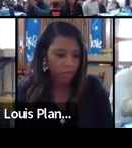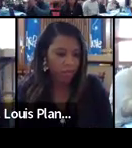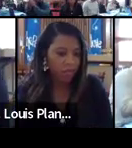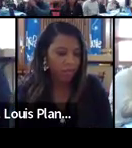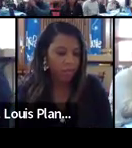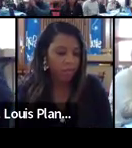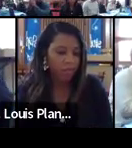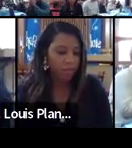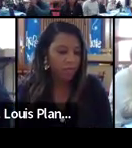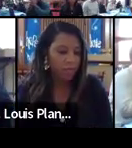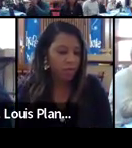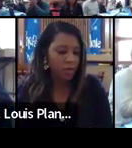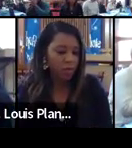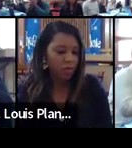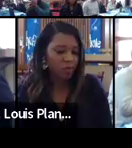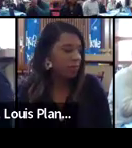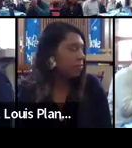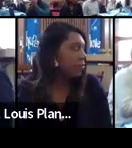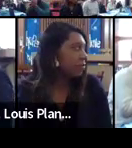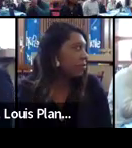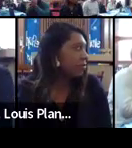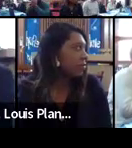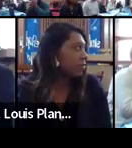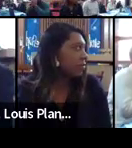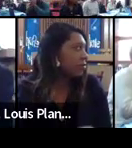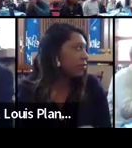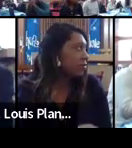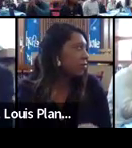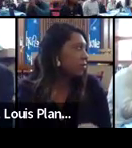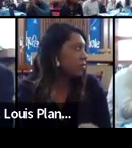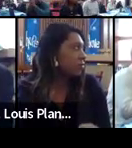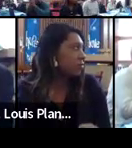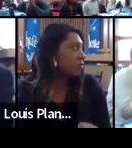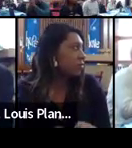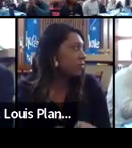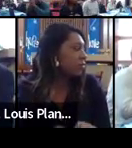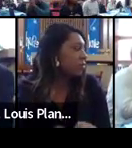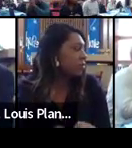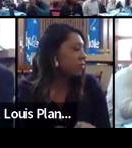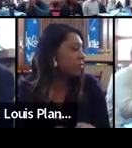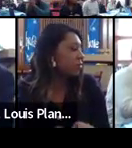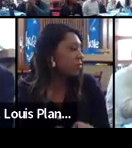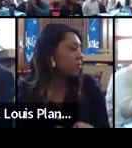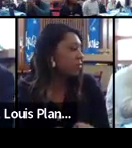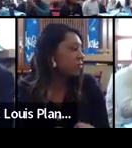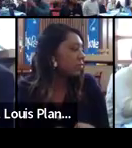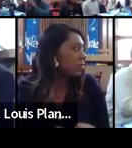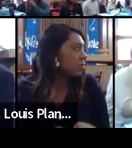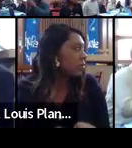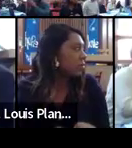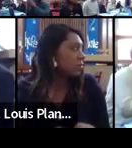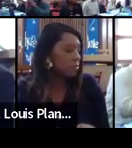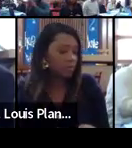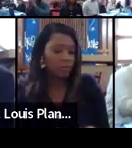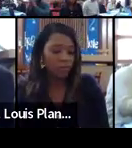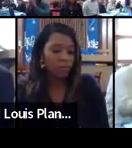what Alderwoman Sonia said about, Hester, your elected official, talk to your alderperson,